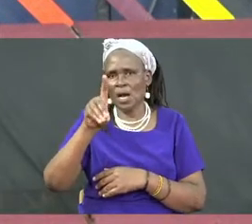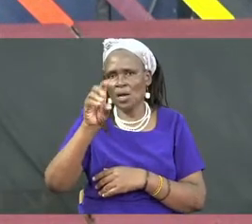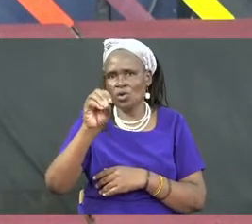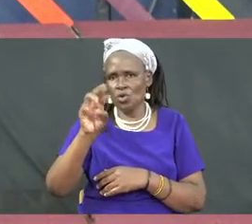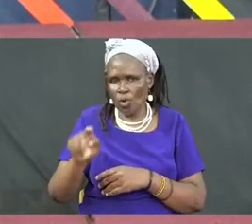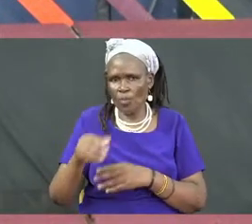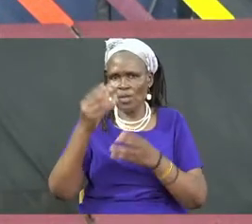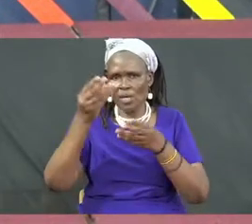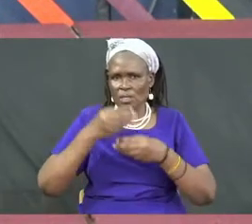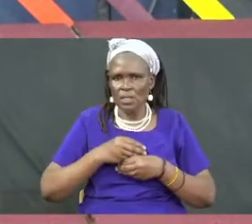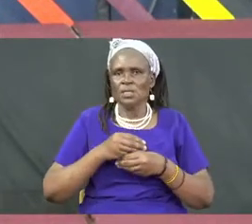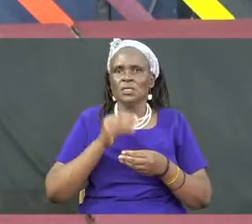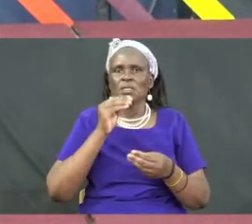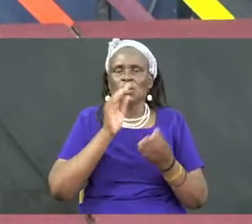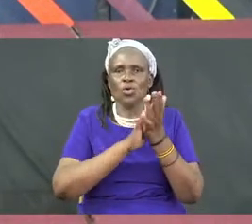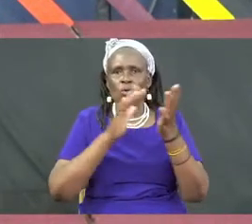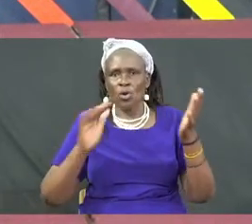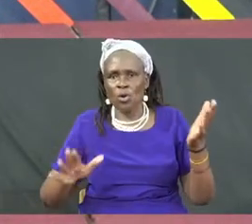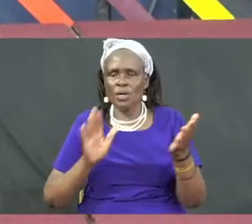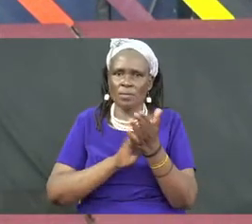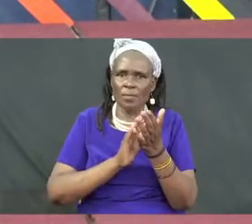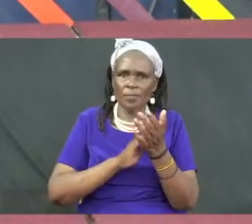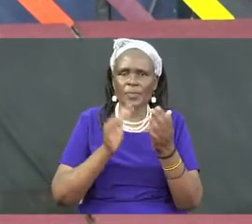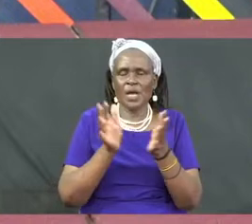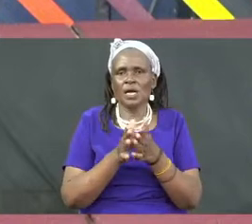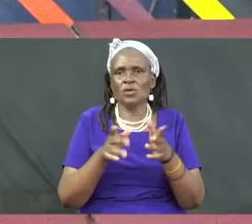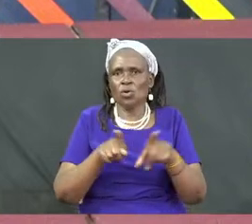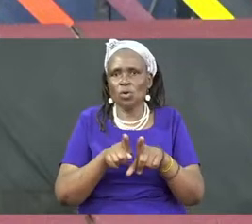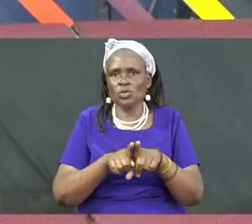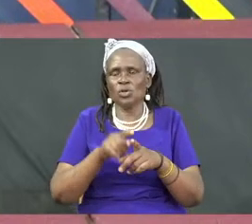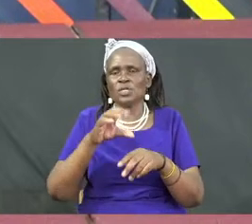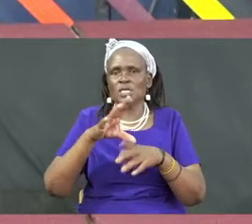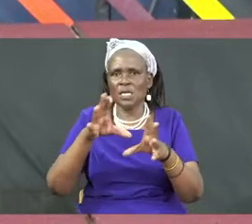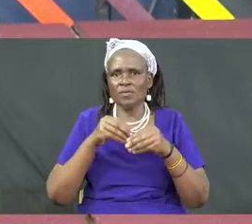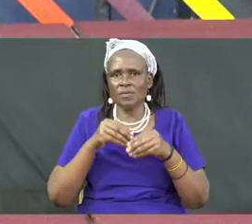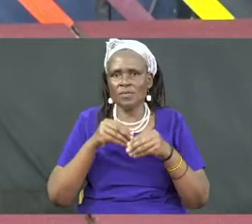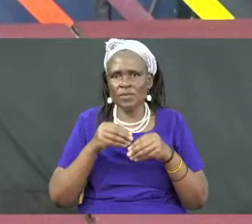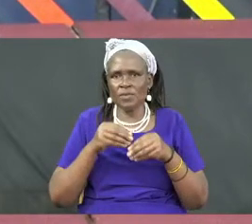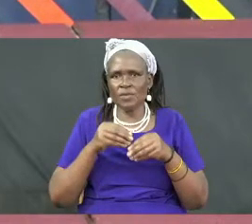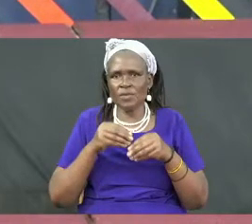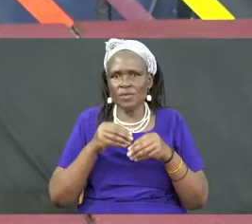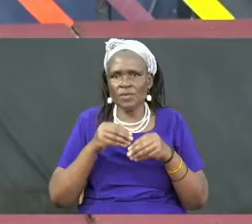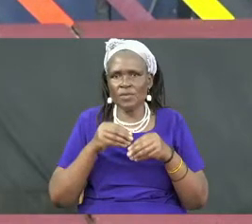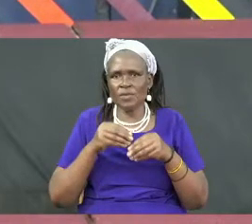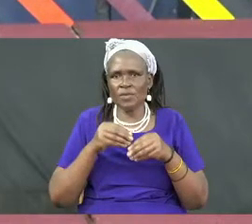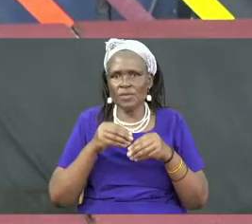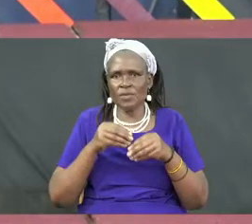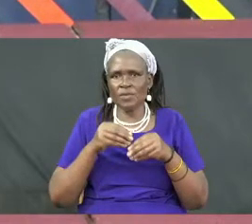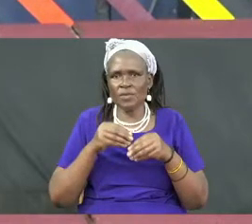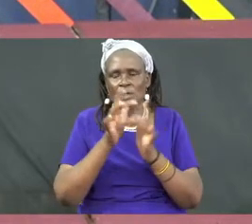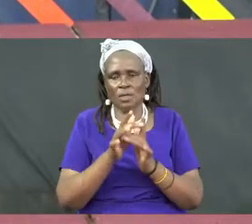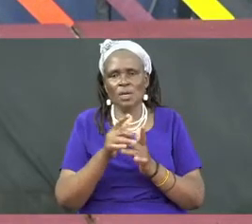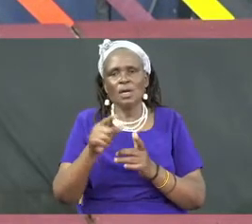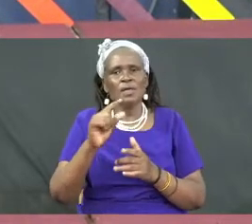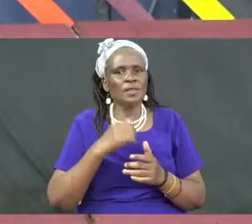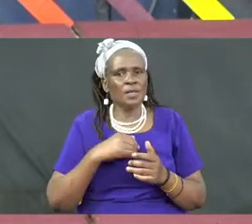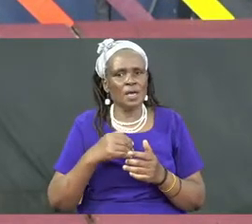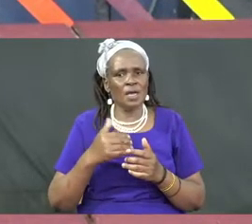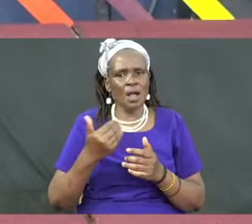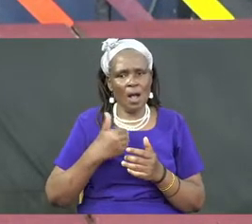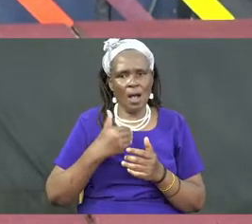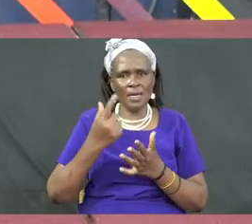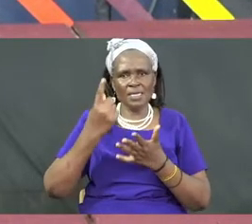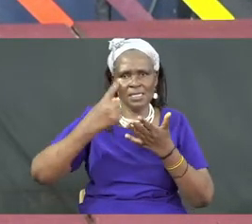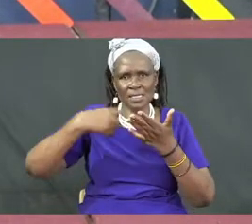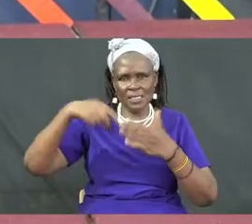glowing commendation, but also received damning condemnation from the Lord Jesus. They had